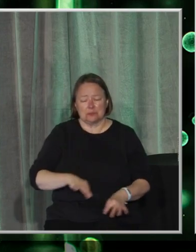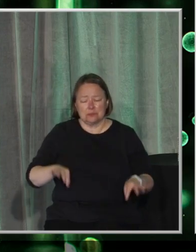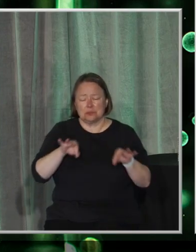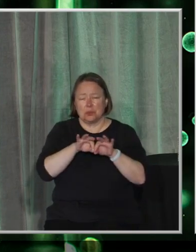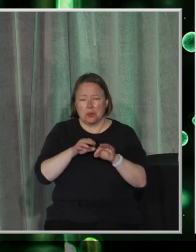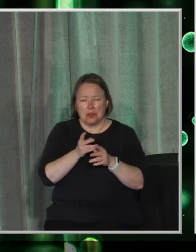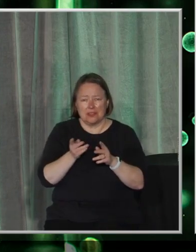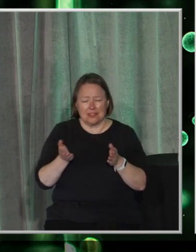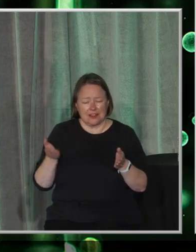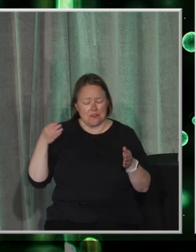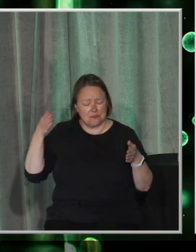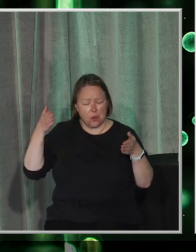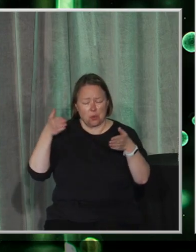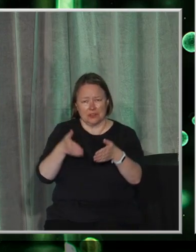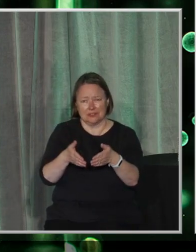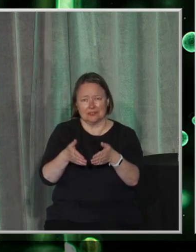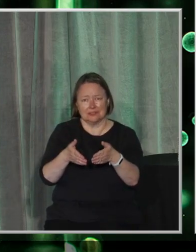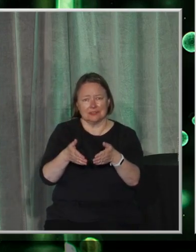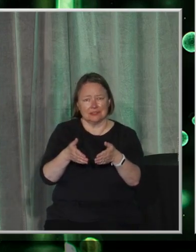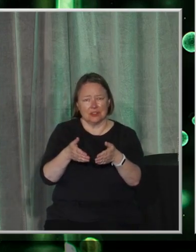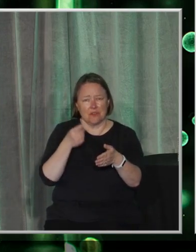points of the